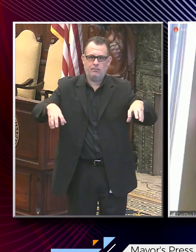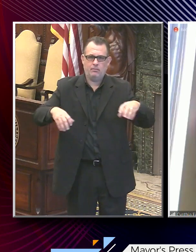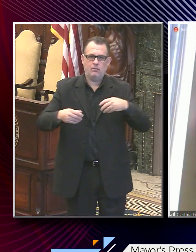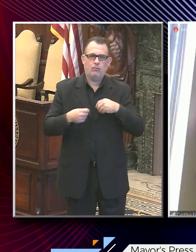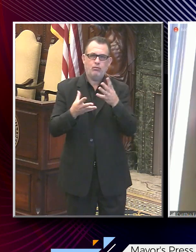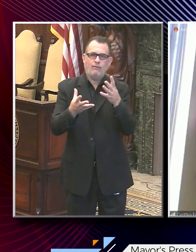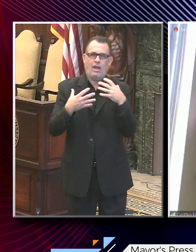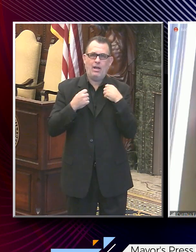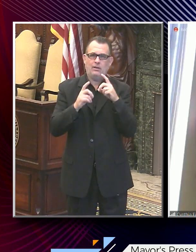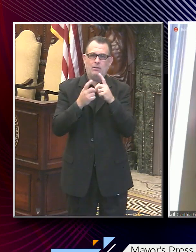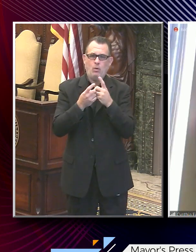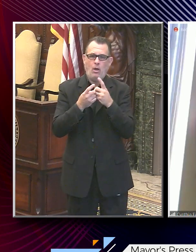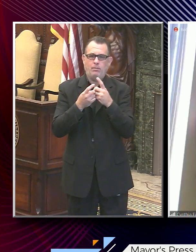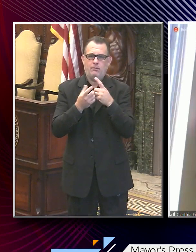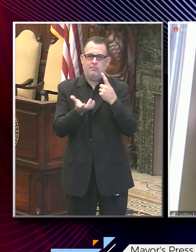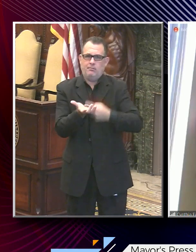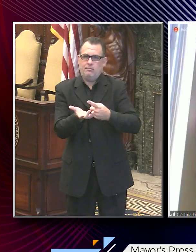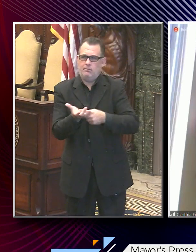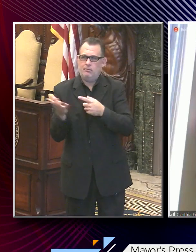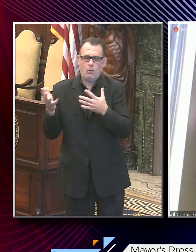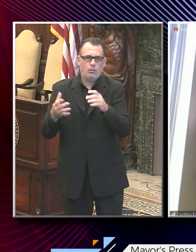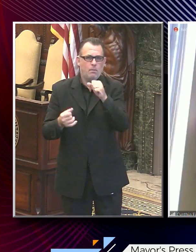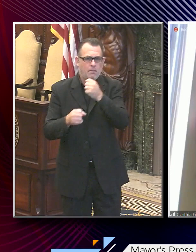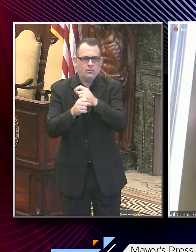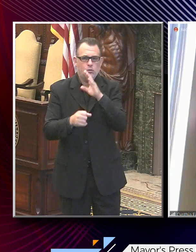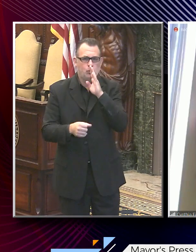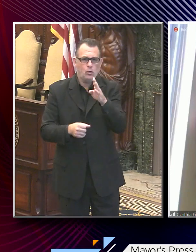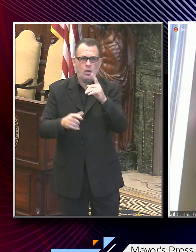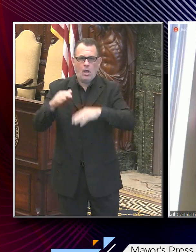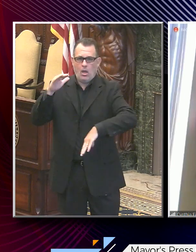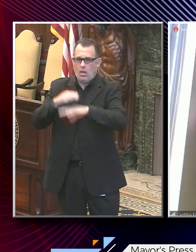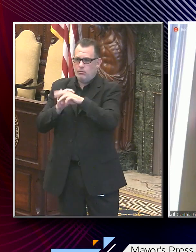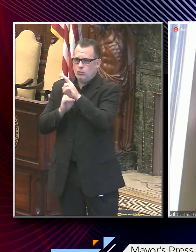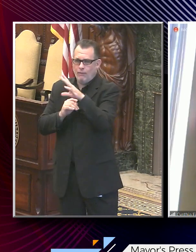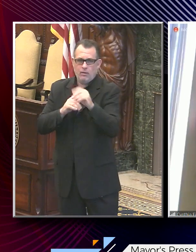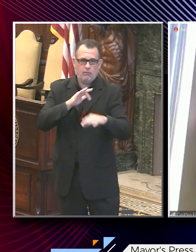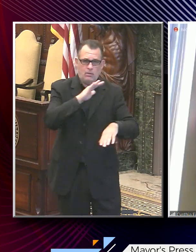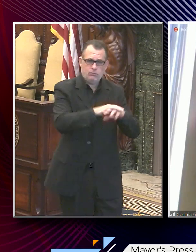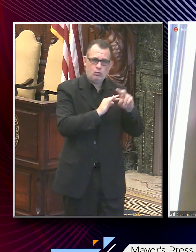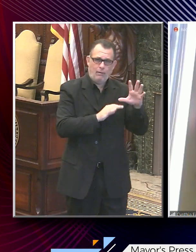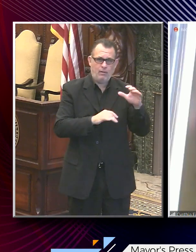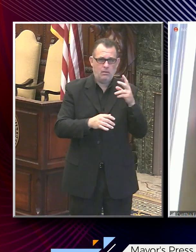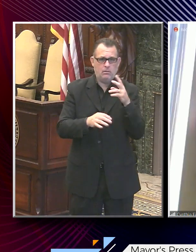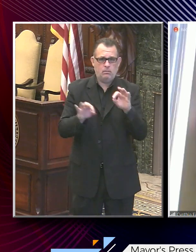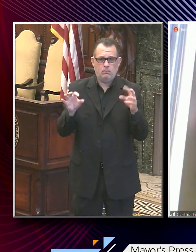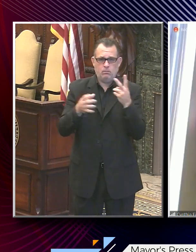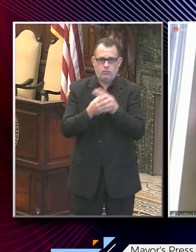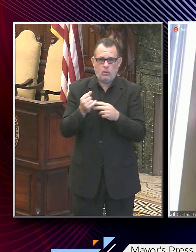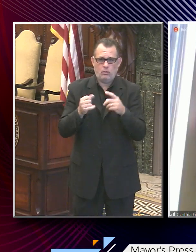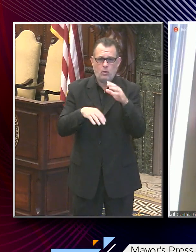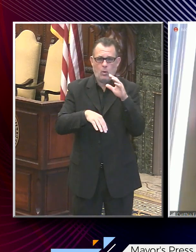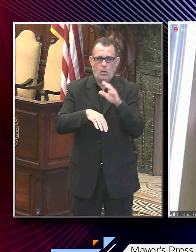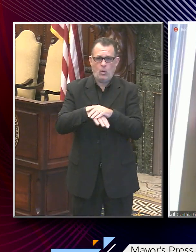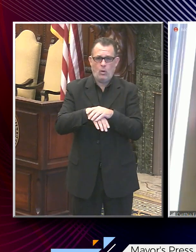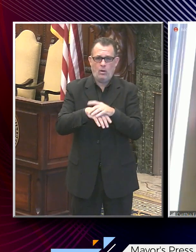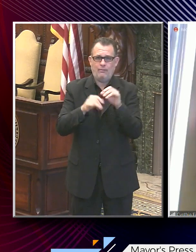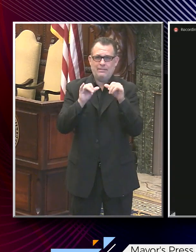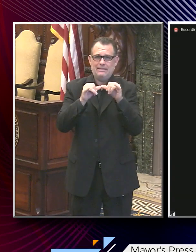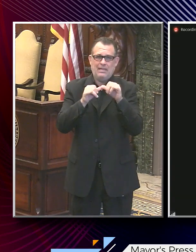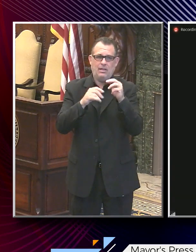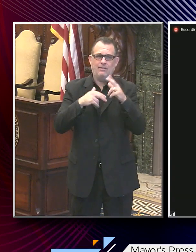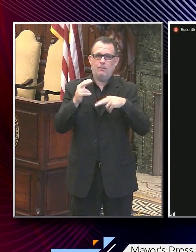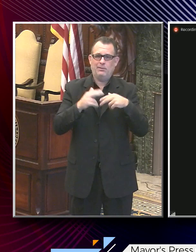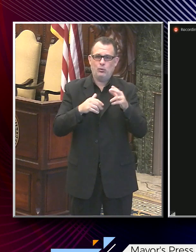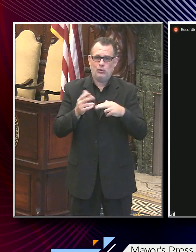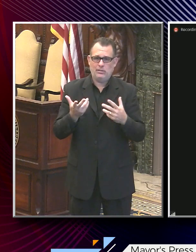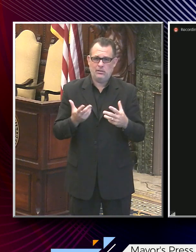ensure that we would not cap above a certain amount, just to make sure that we adhere to all the safety guidelines. Okay, and